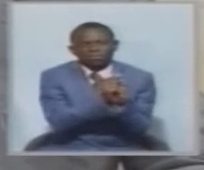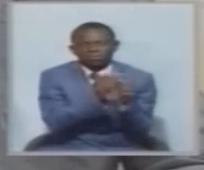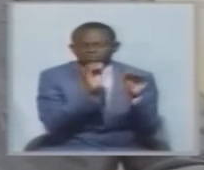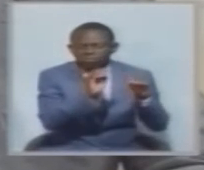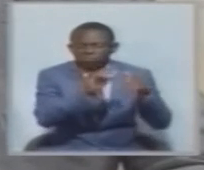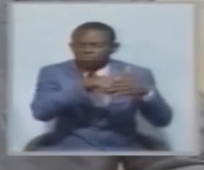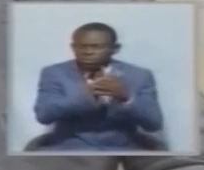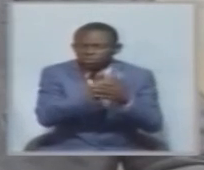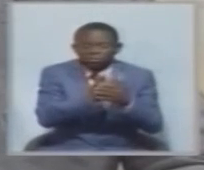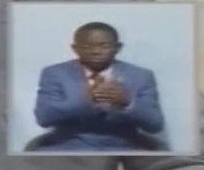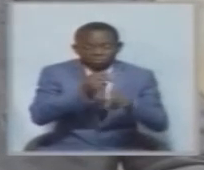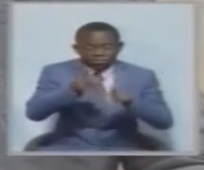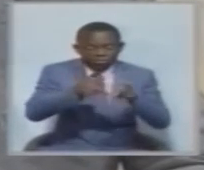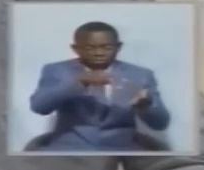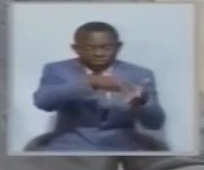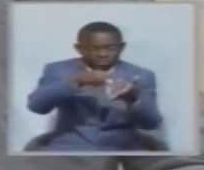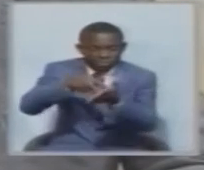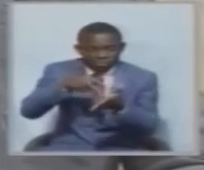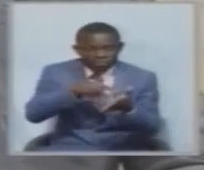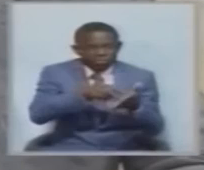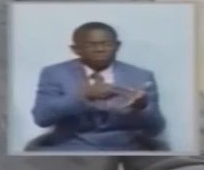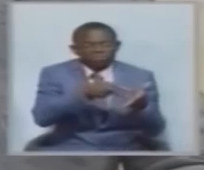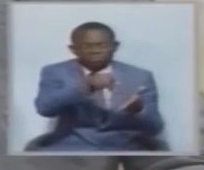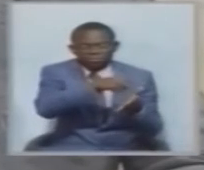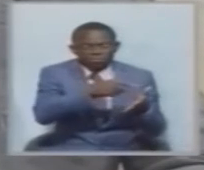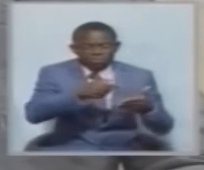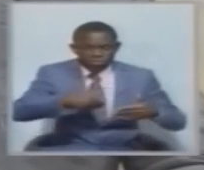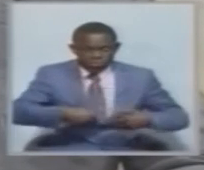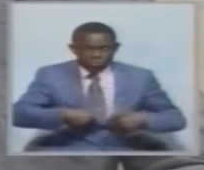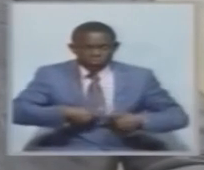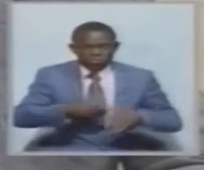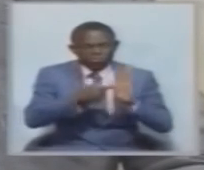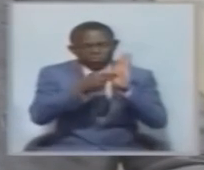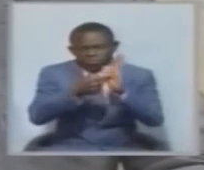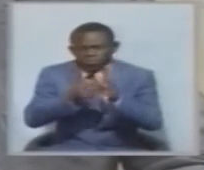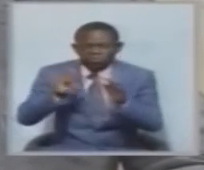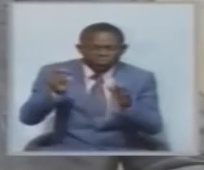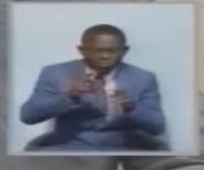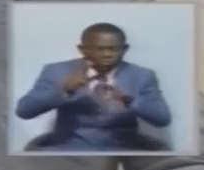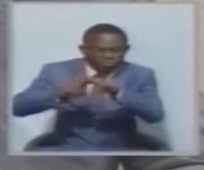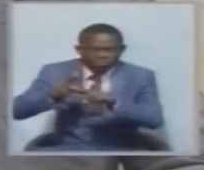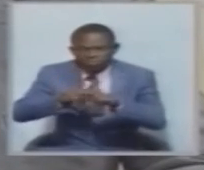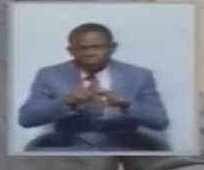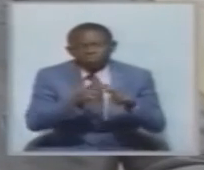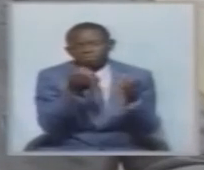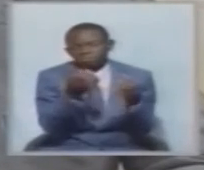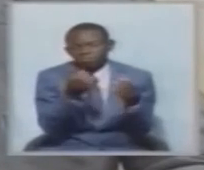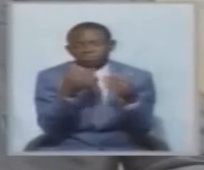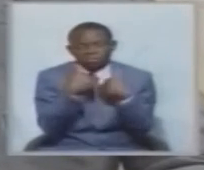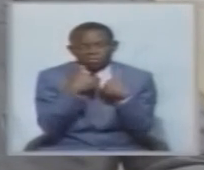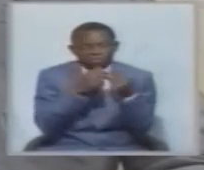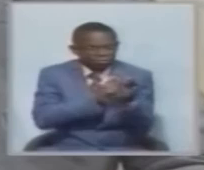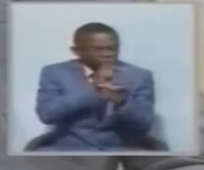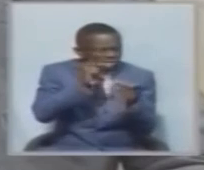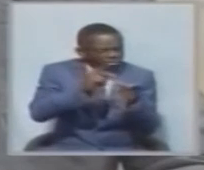in. So there's quite a number. I can't give the definite number, but they were going through some induction